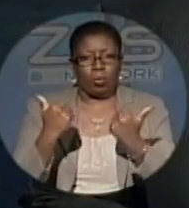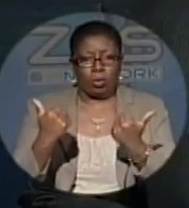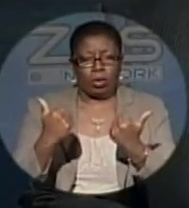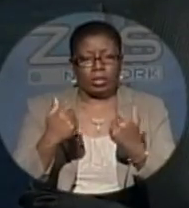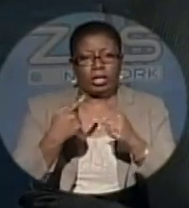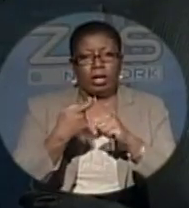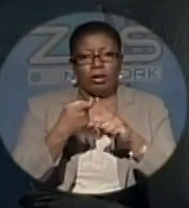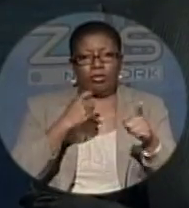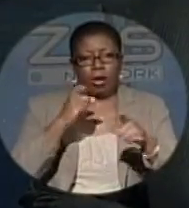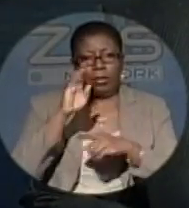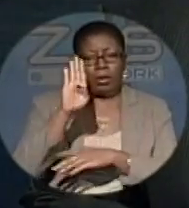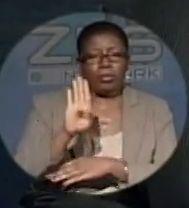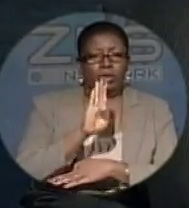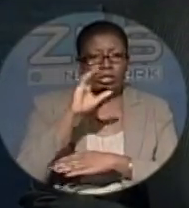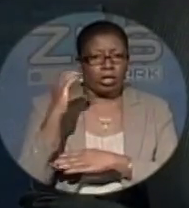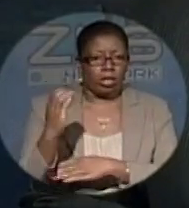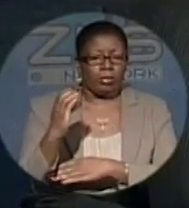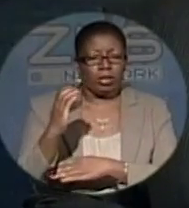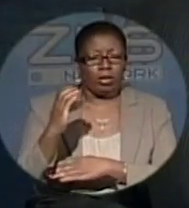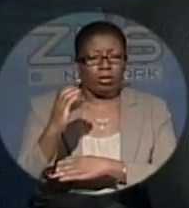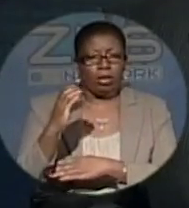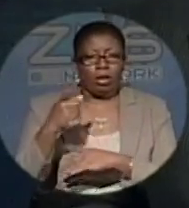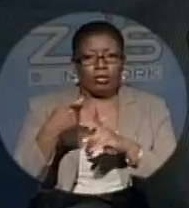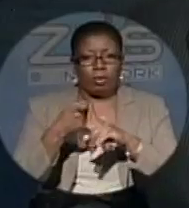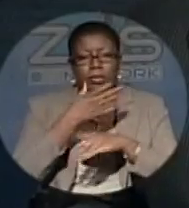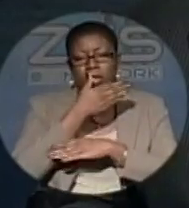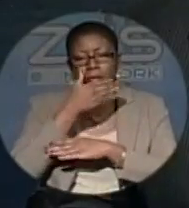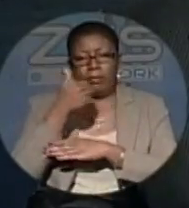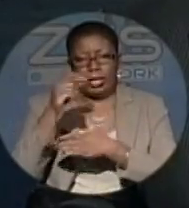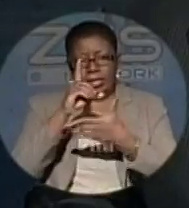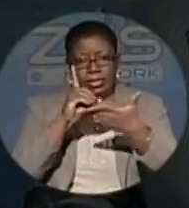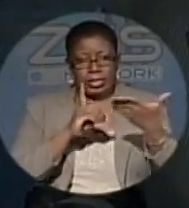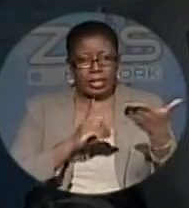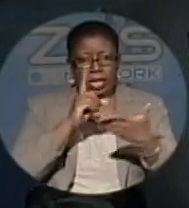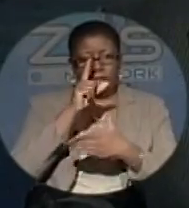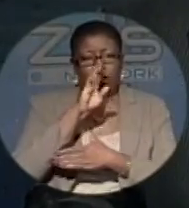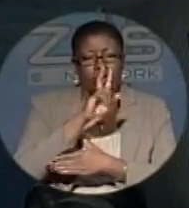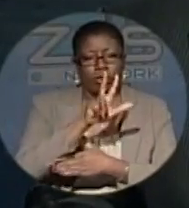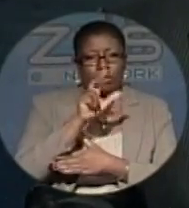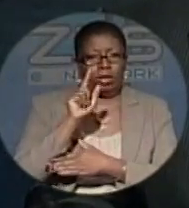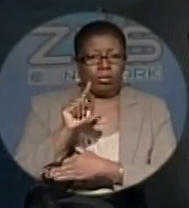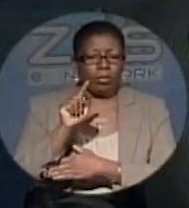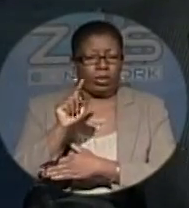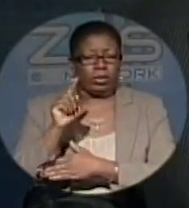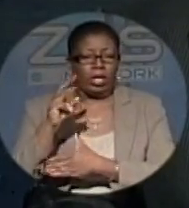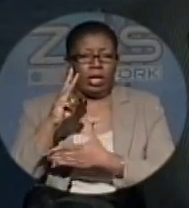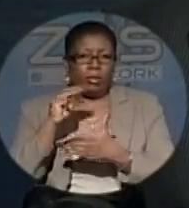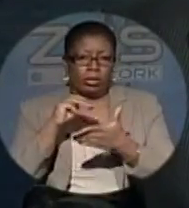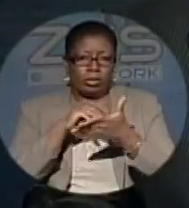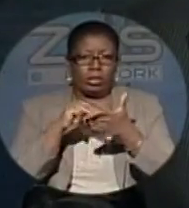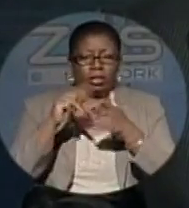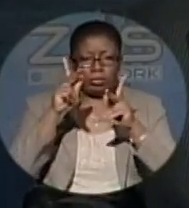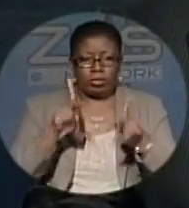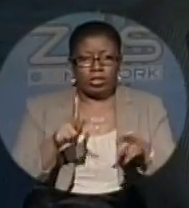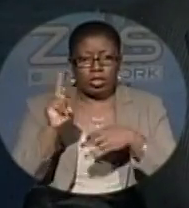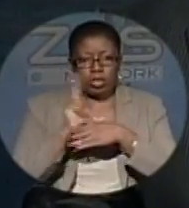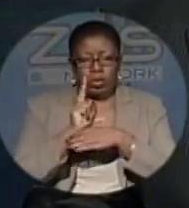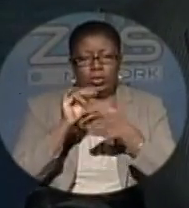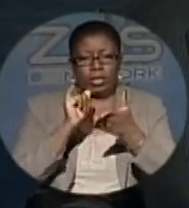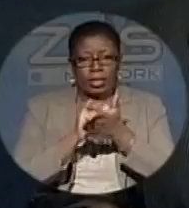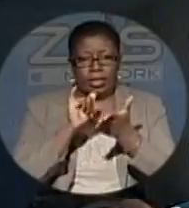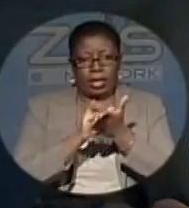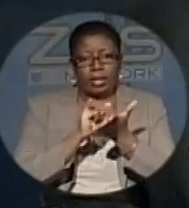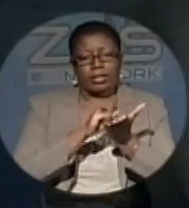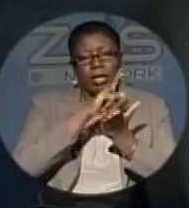Columbia for the best airport design. 3.18 million passengers use the facility, and authorities are implementing measures